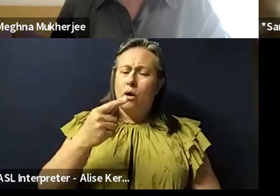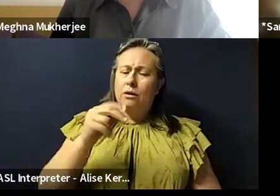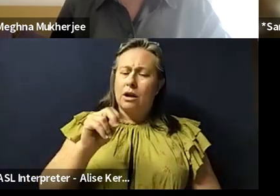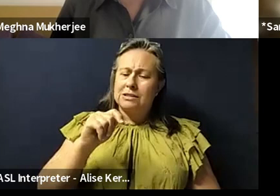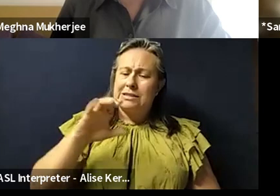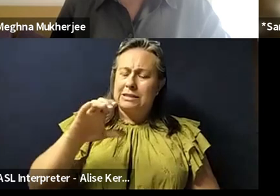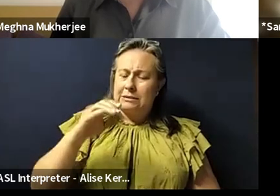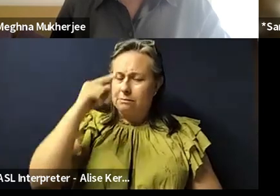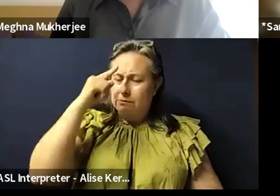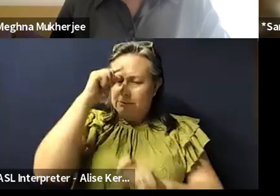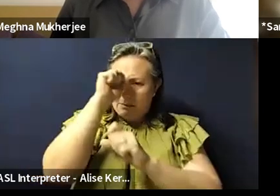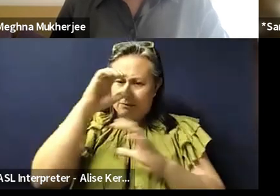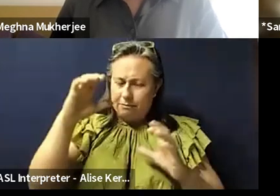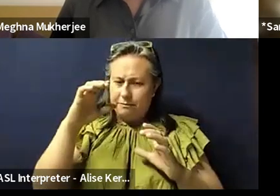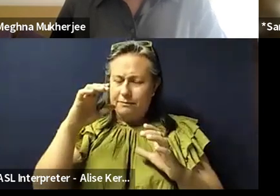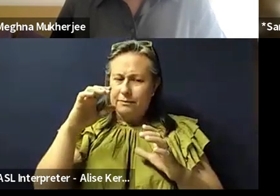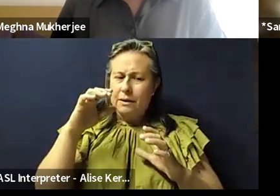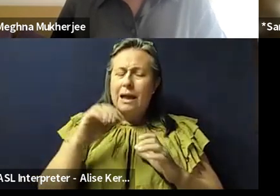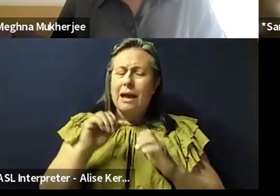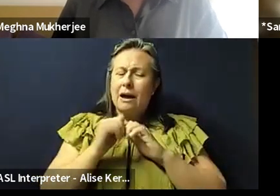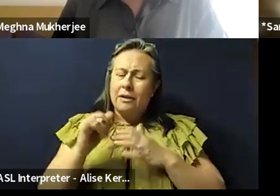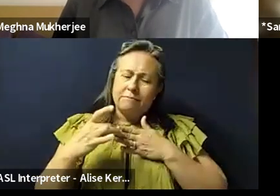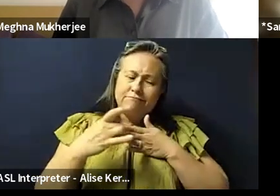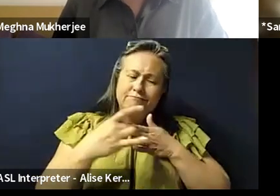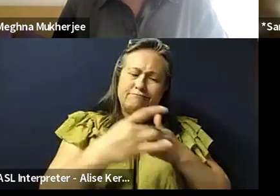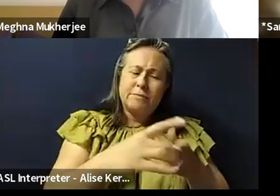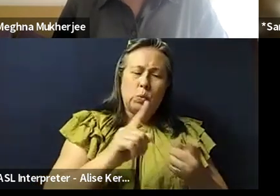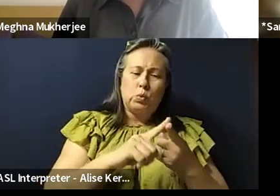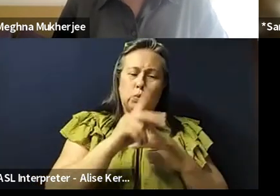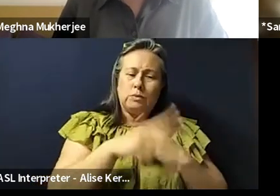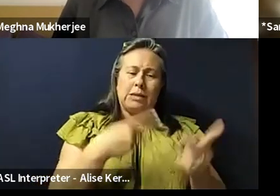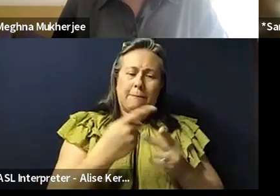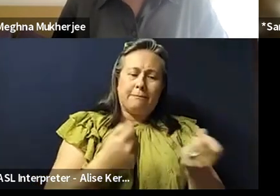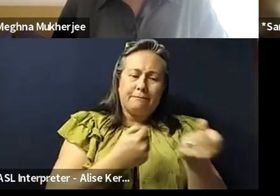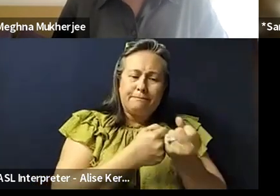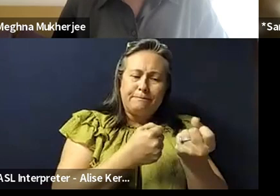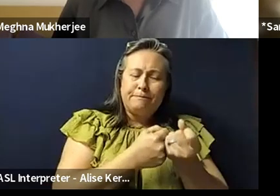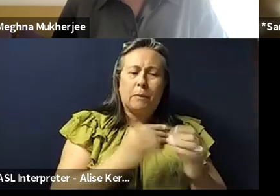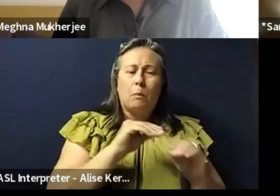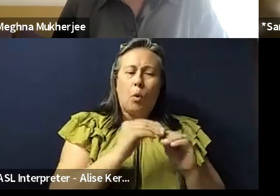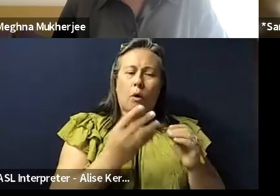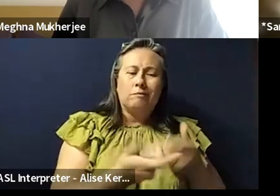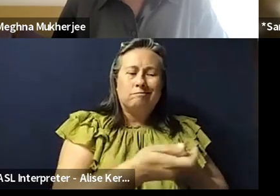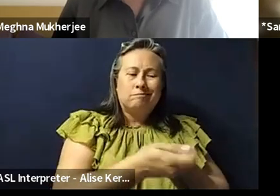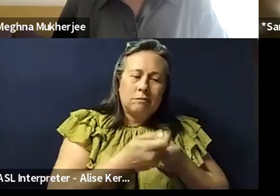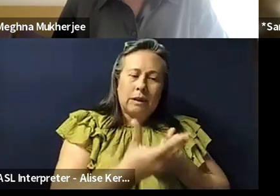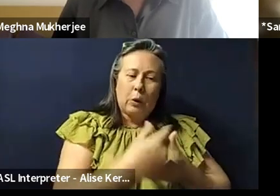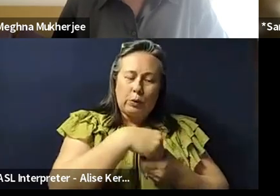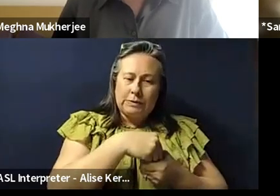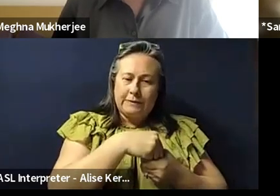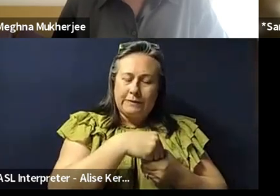you mentioned lead to a type of advocacy that is more inclusive and allows